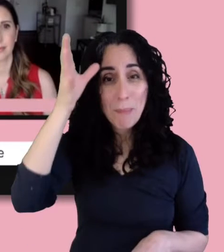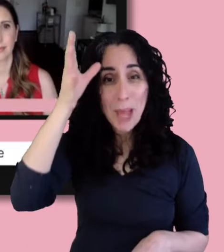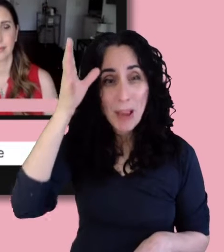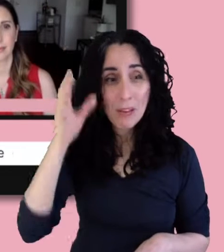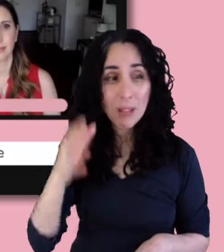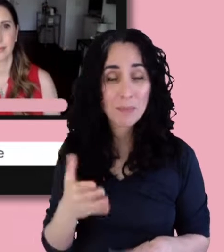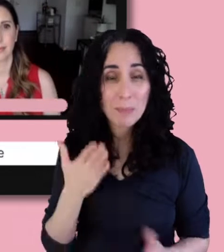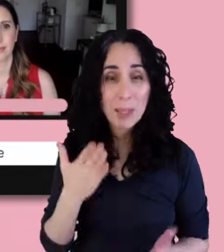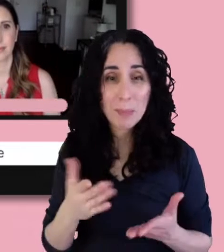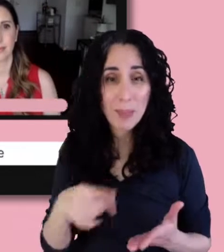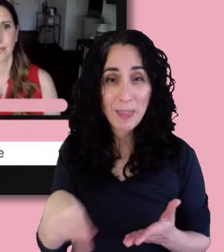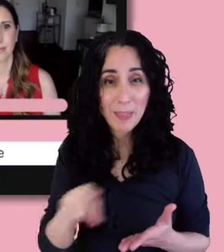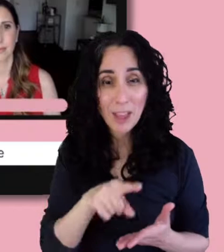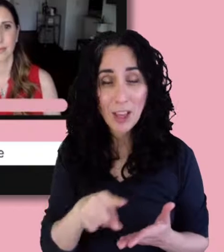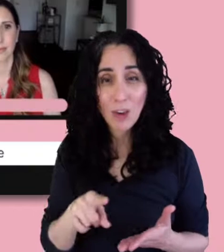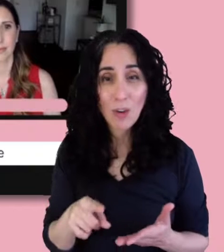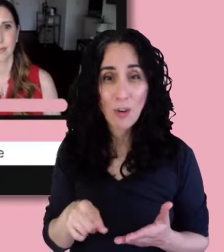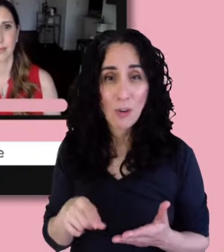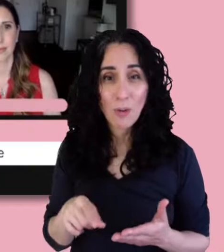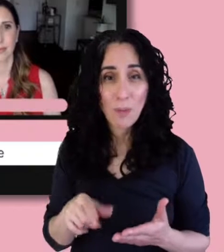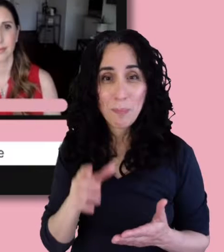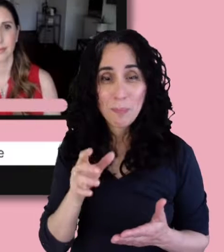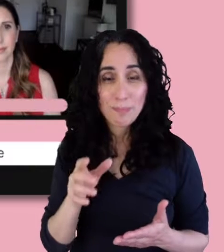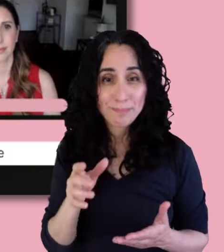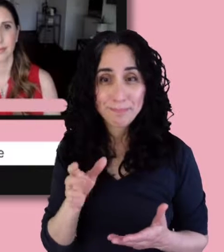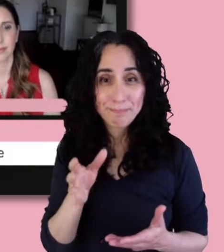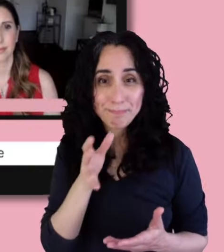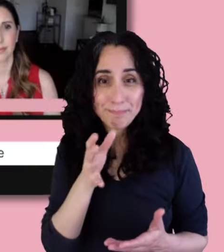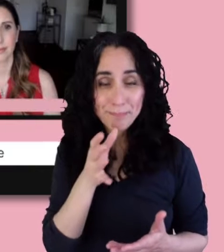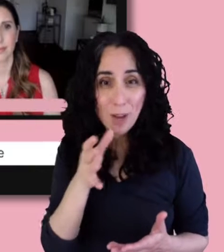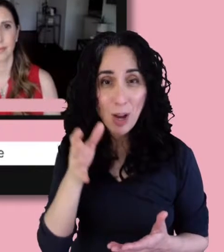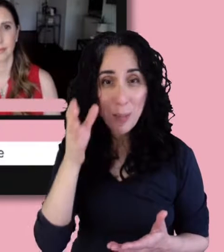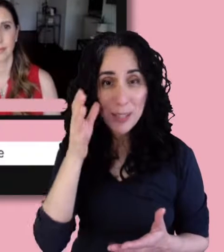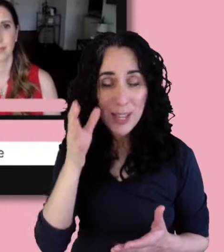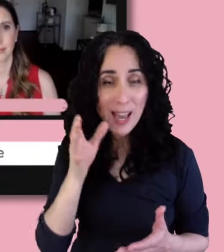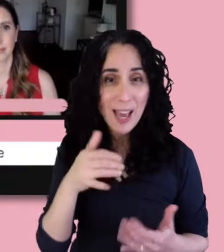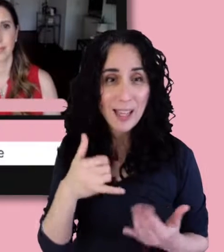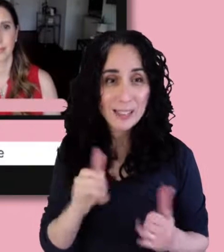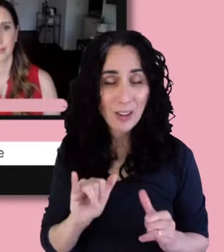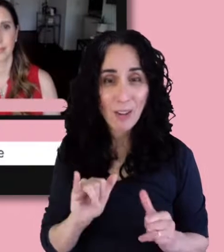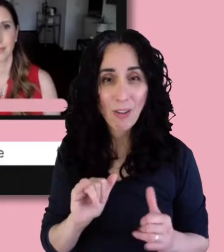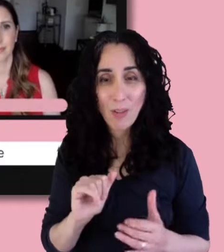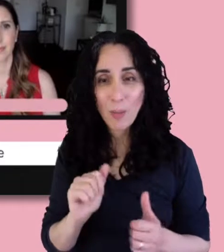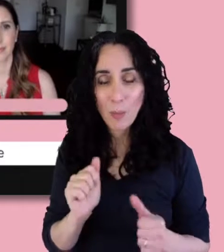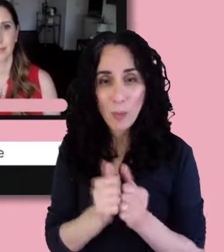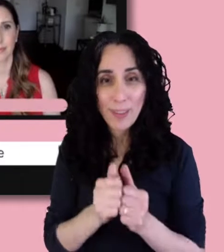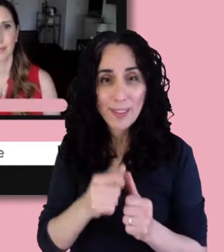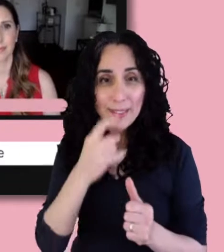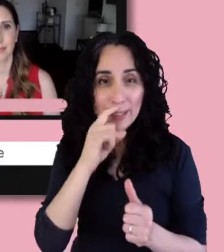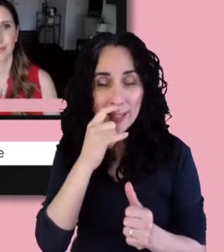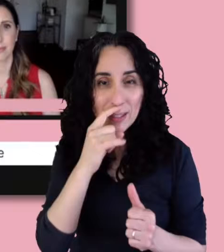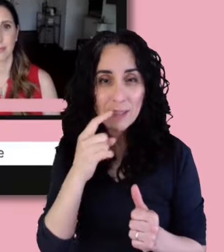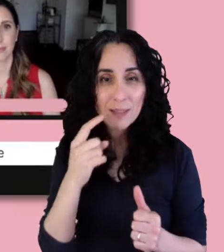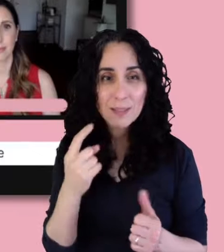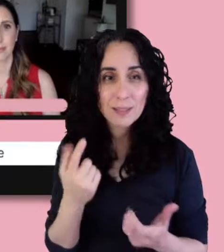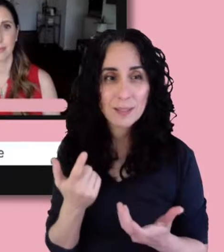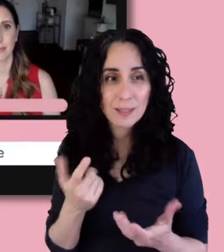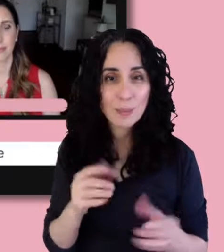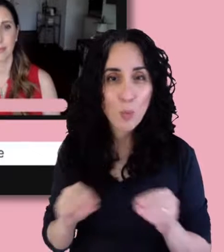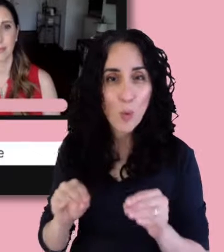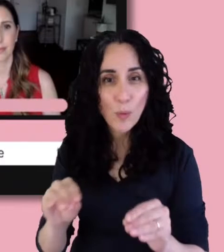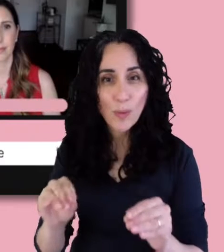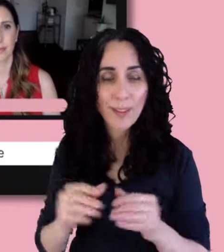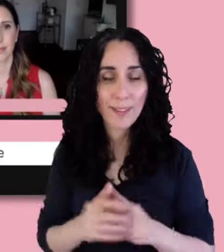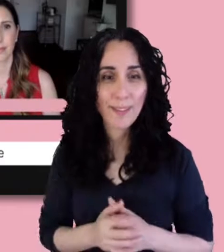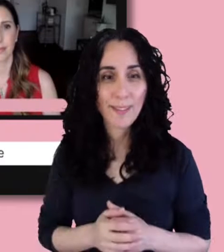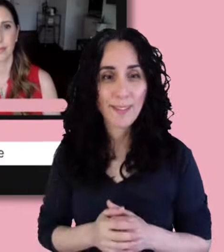give to anyone who might be feeling anxious on the go? Something that they could do or think about if